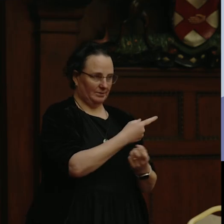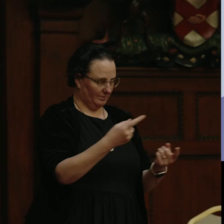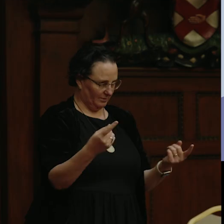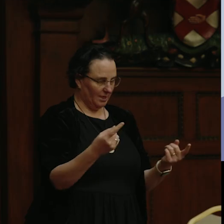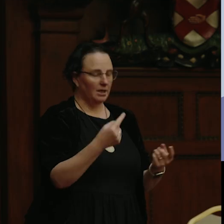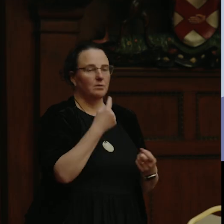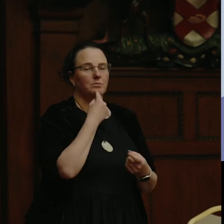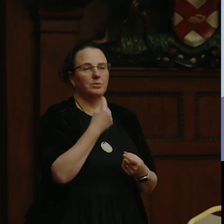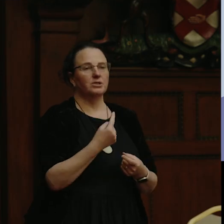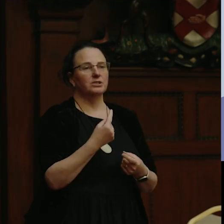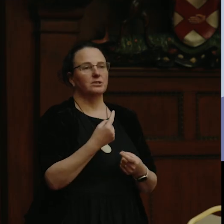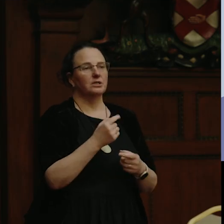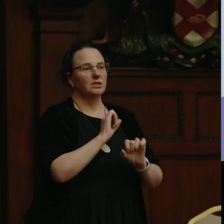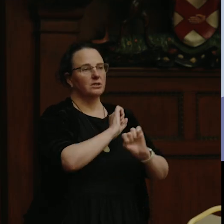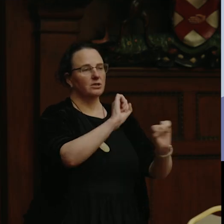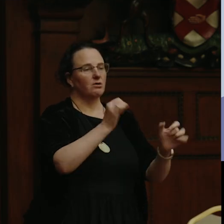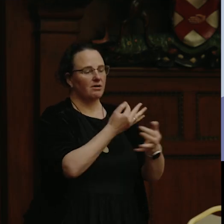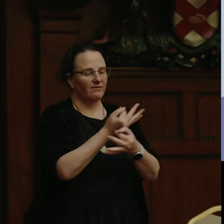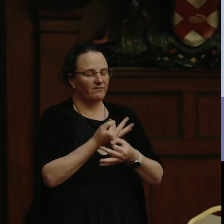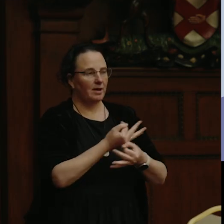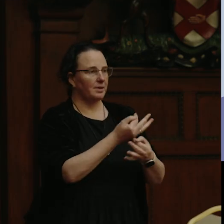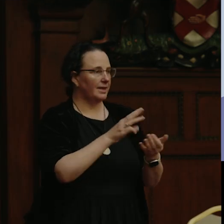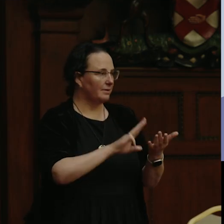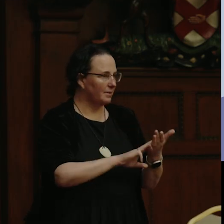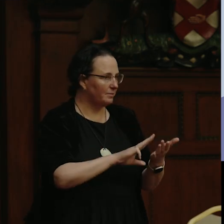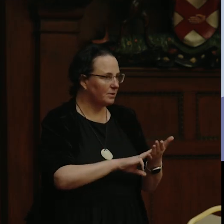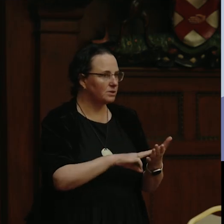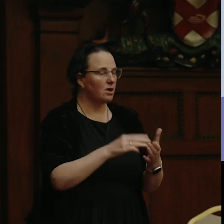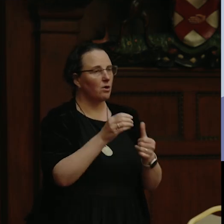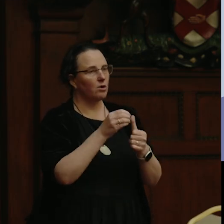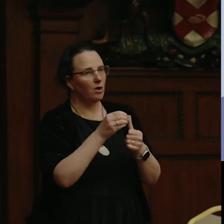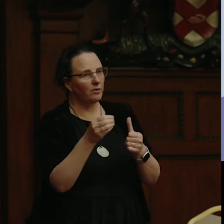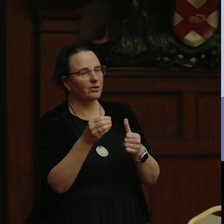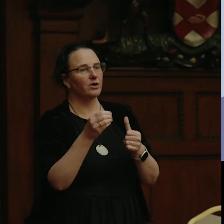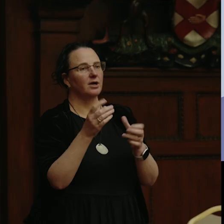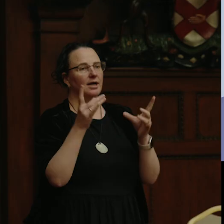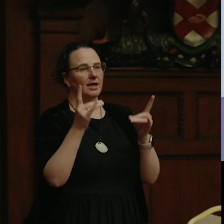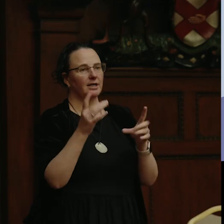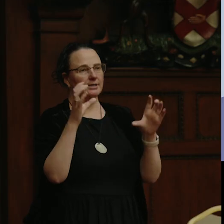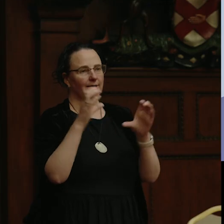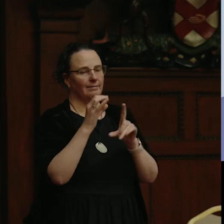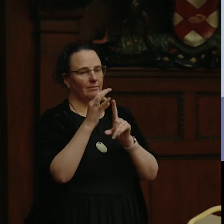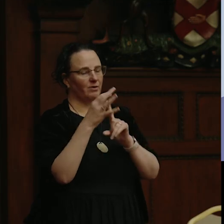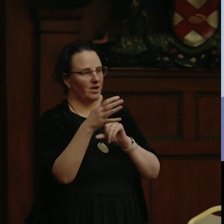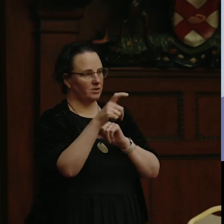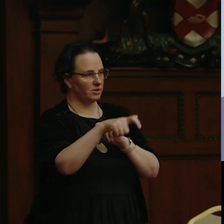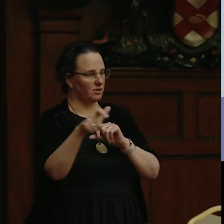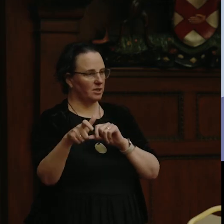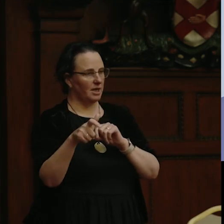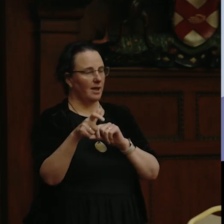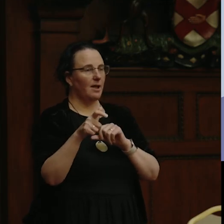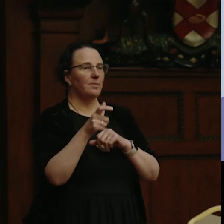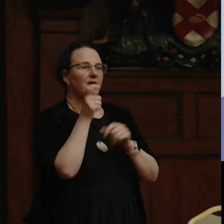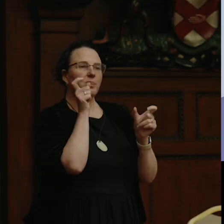was for your family members or for other allied healthcare professionals to understand that the term